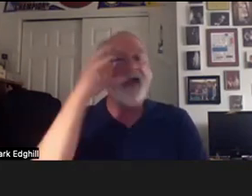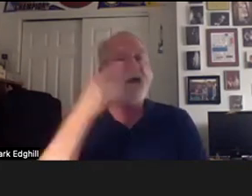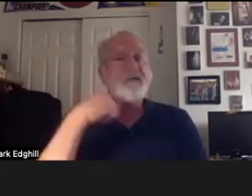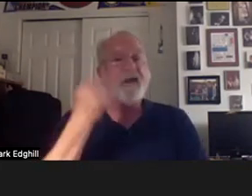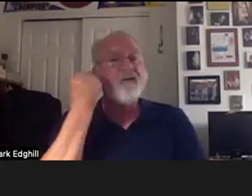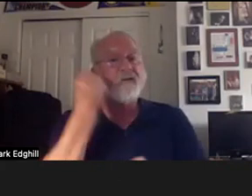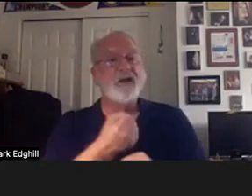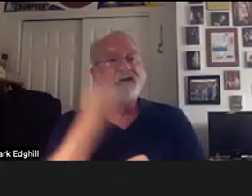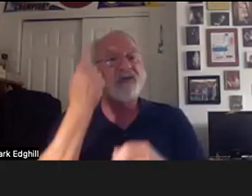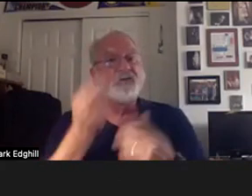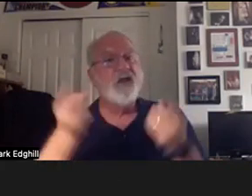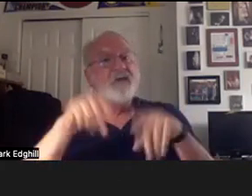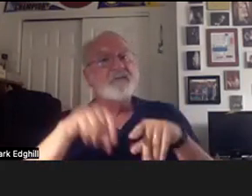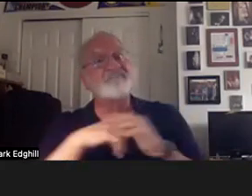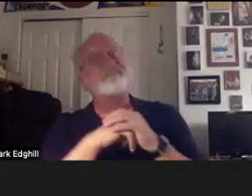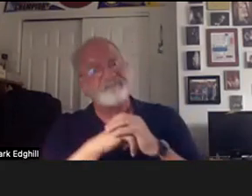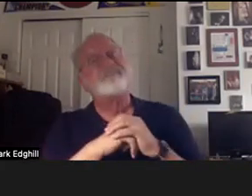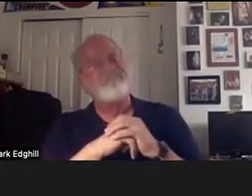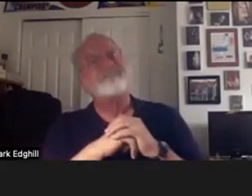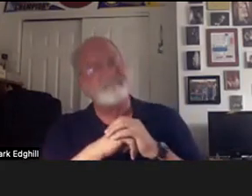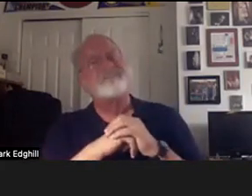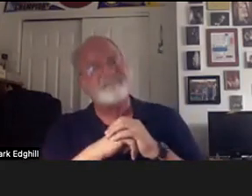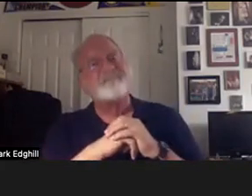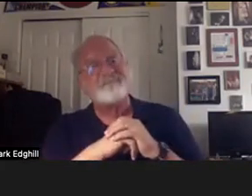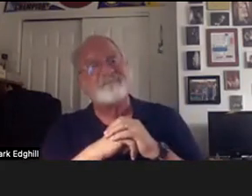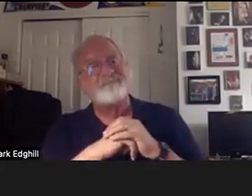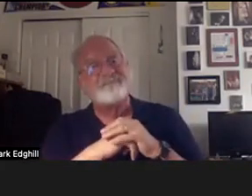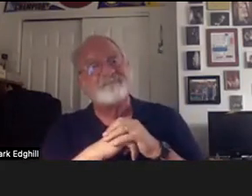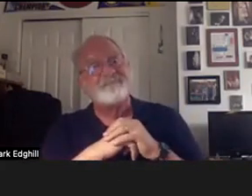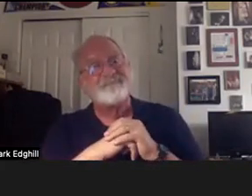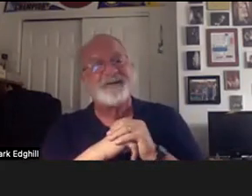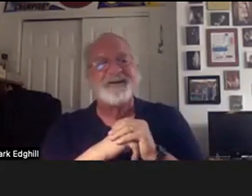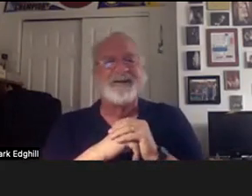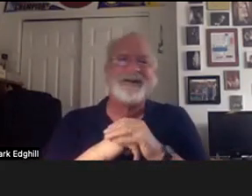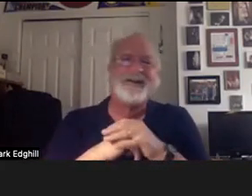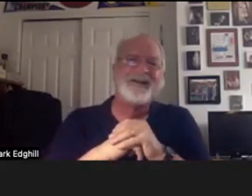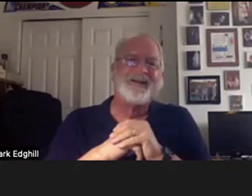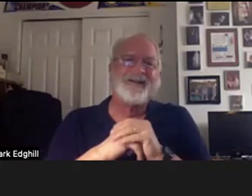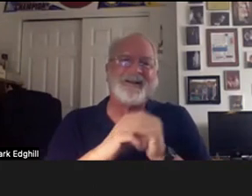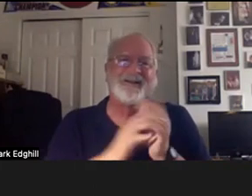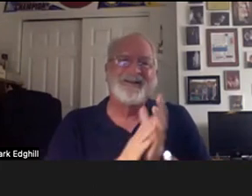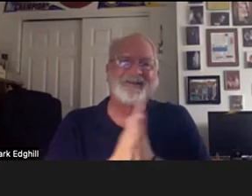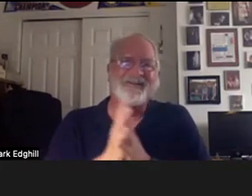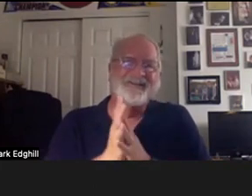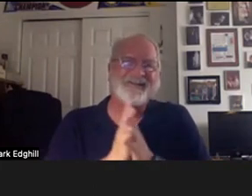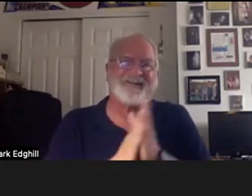I guess I made everyone understood what happened. I guess I made everybody understand so clearly what it was.